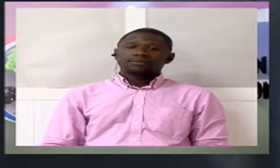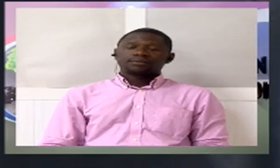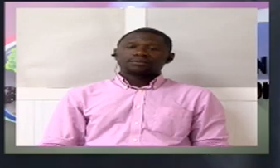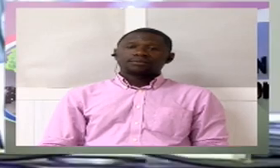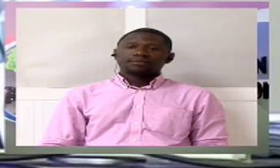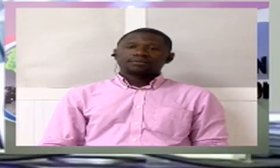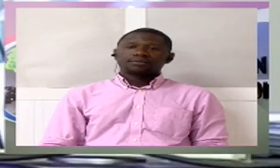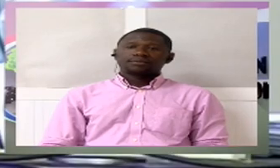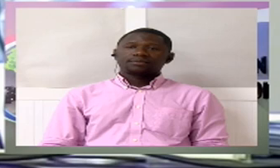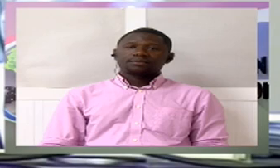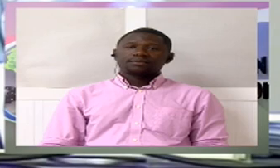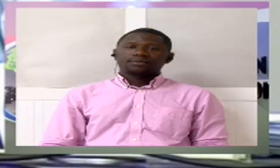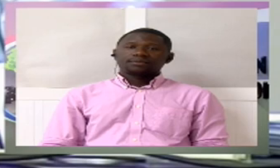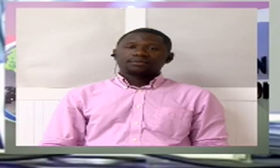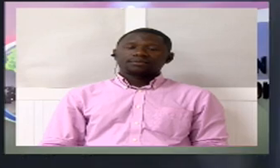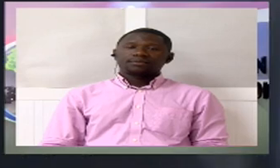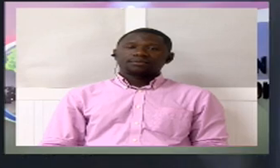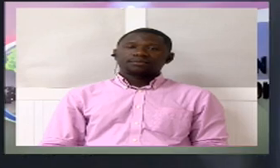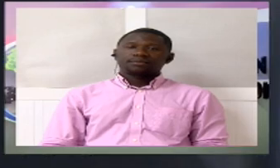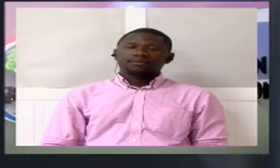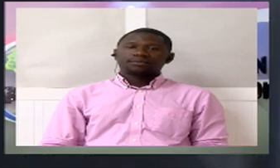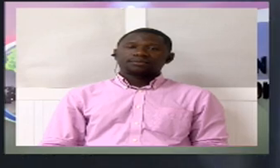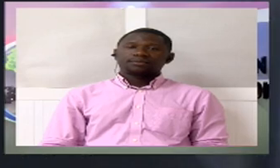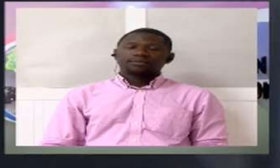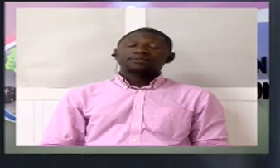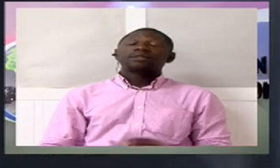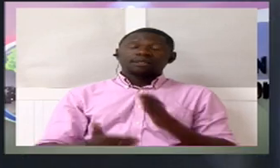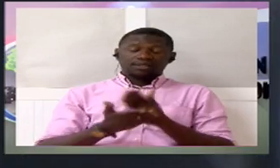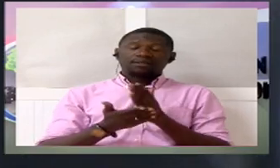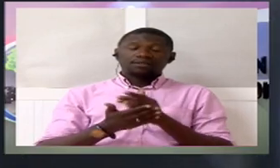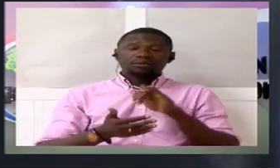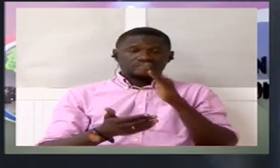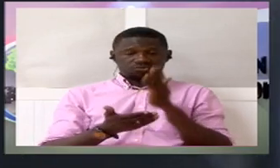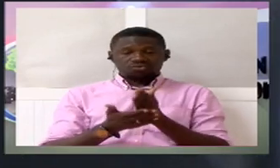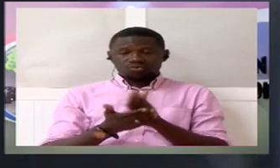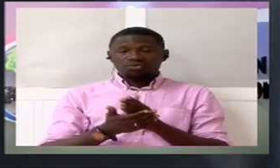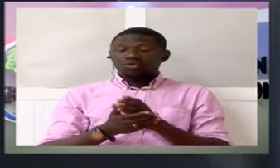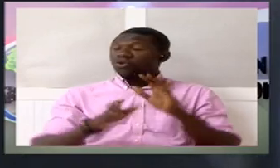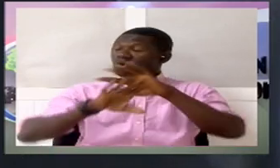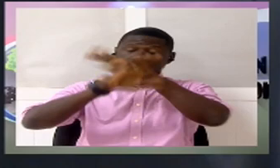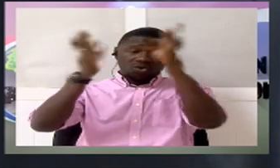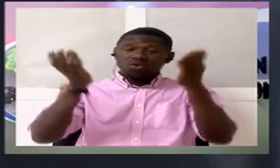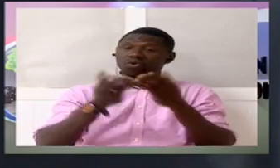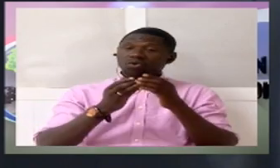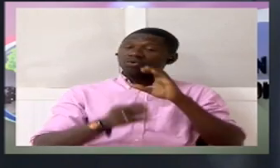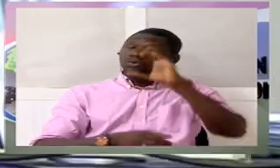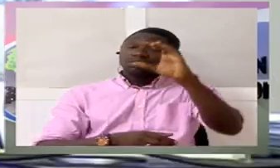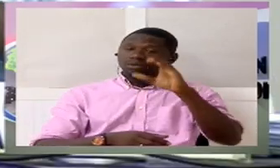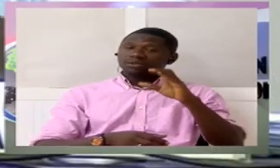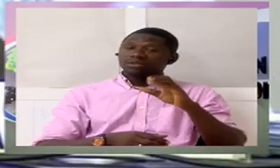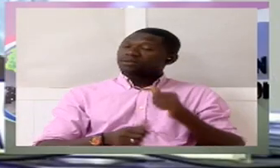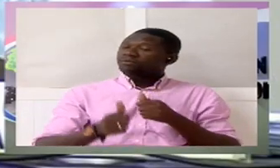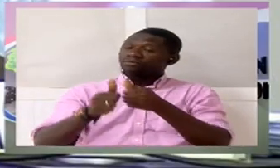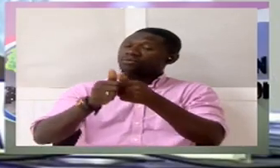karola fontenu auto nyati banko be katamandi wala nyam. That was true. The whole country operated on those,